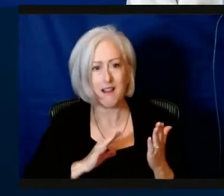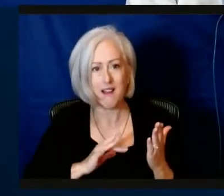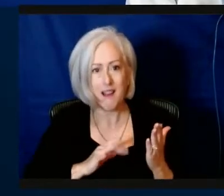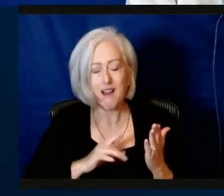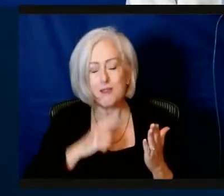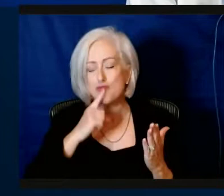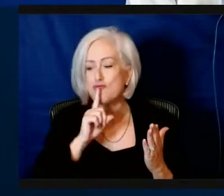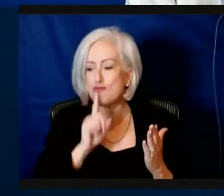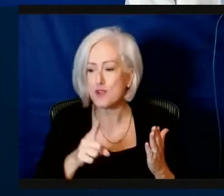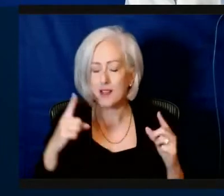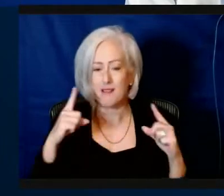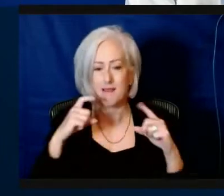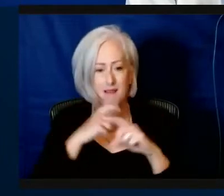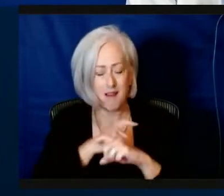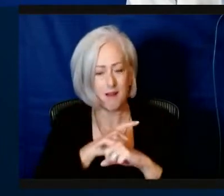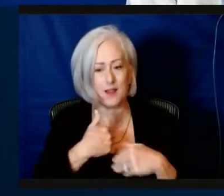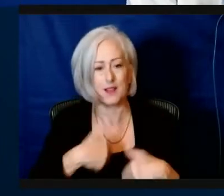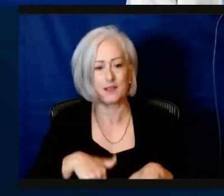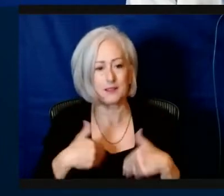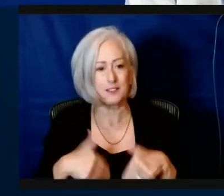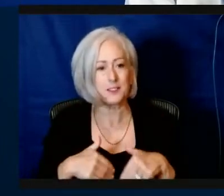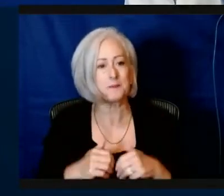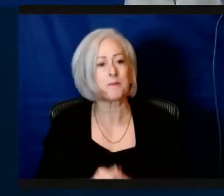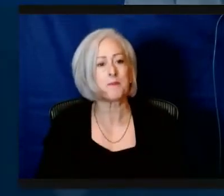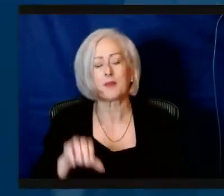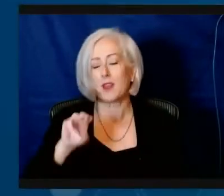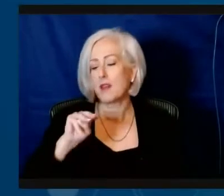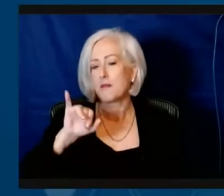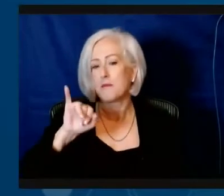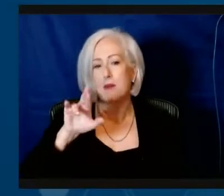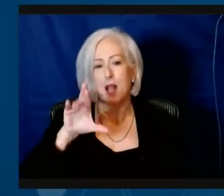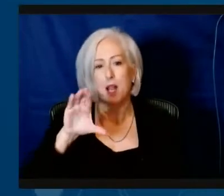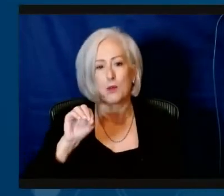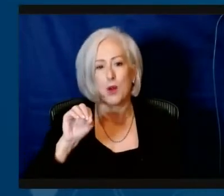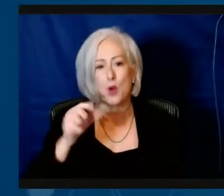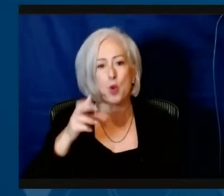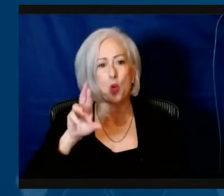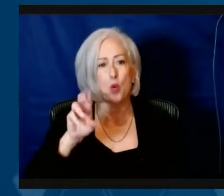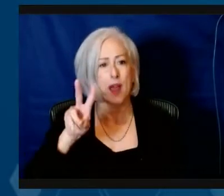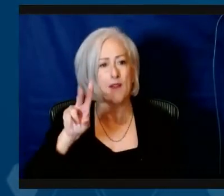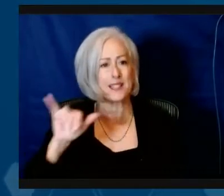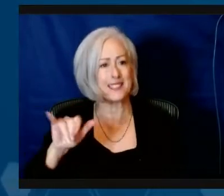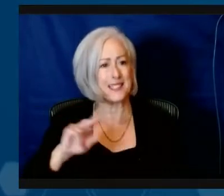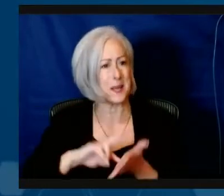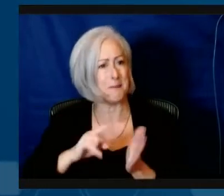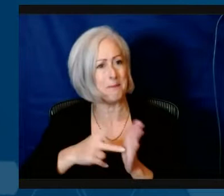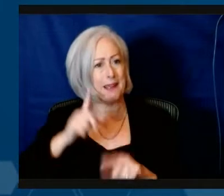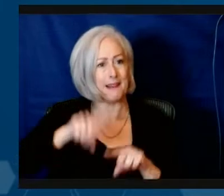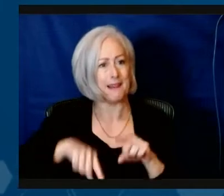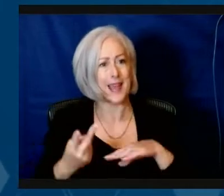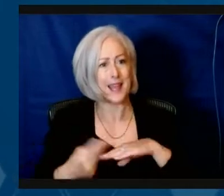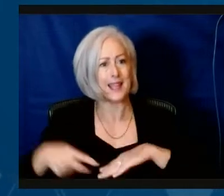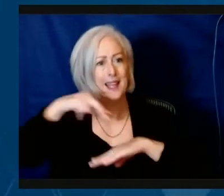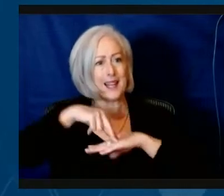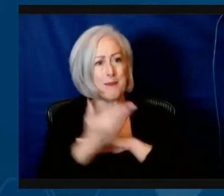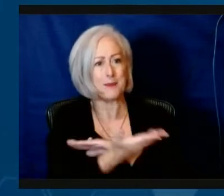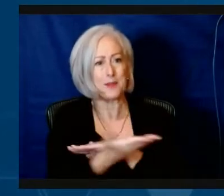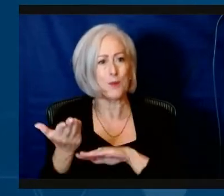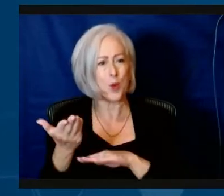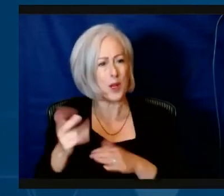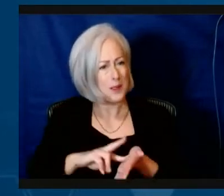little easier. Microgravity. Is that when I can't get out of bed in the morning, or what exactly, Dr. McDonald, is microgravity?